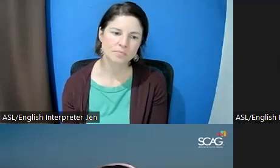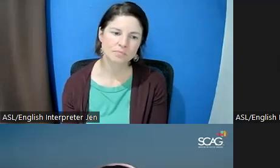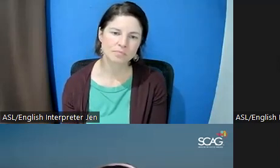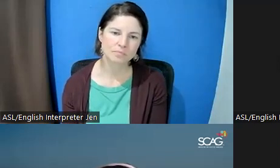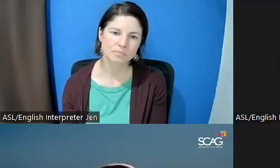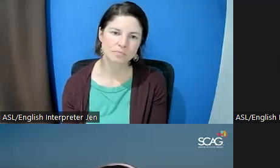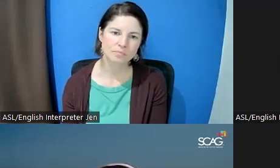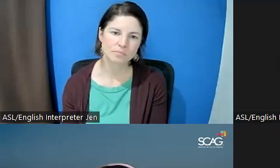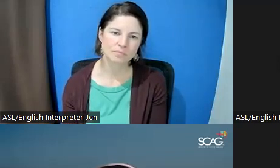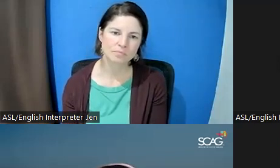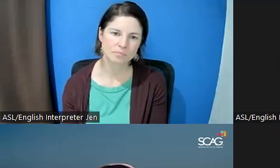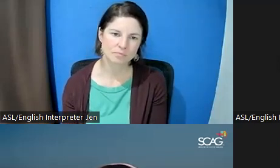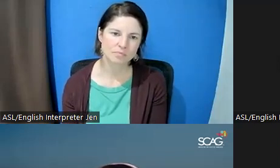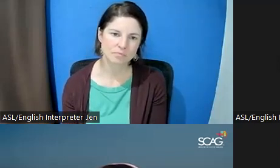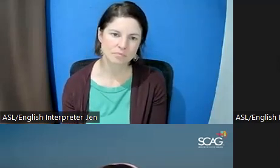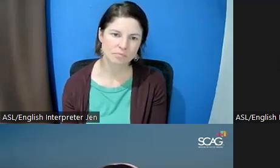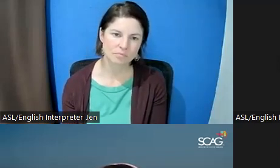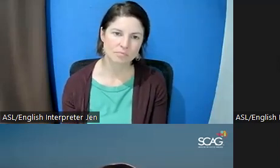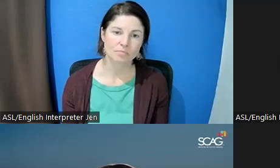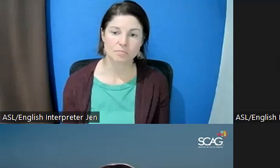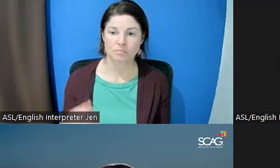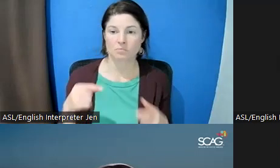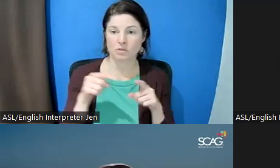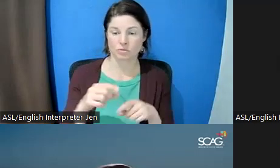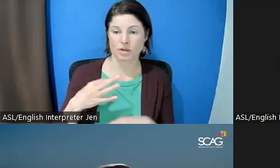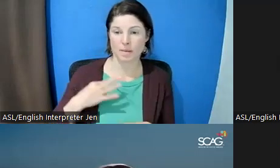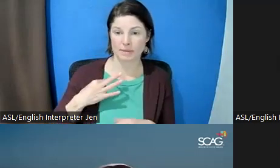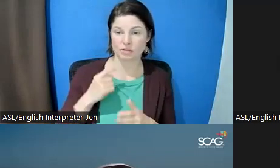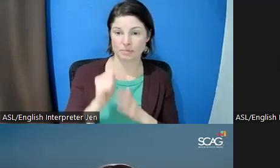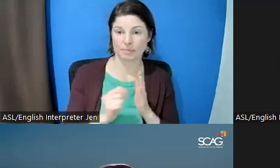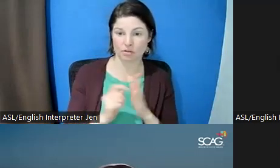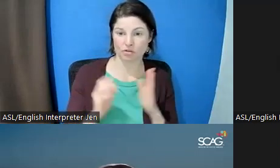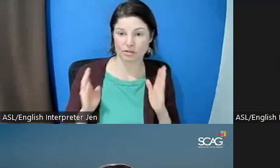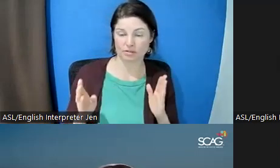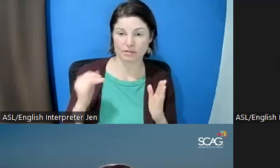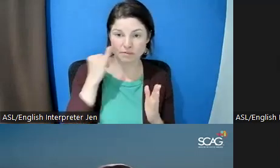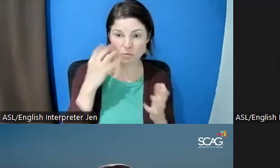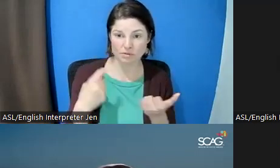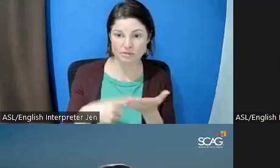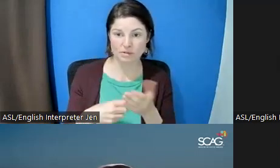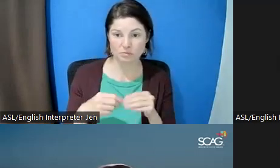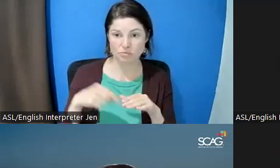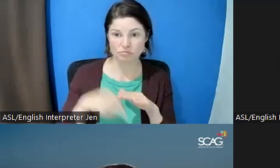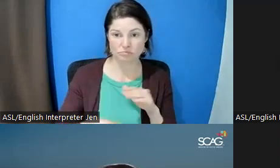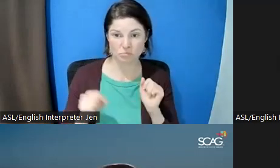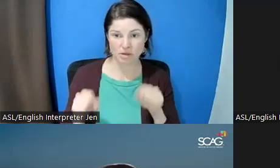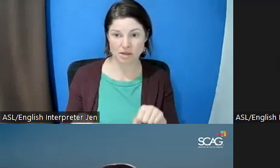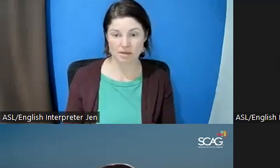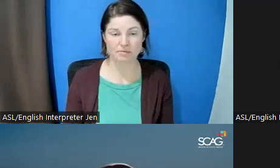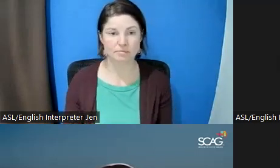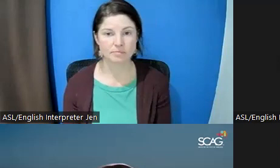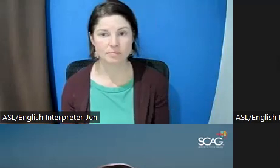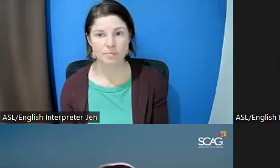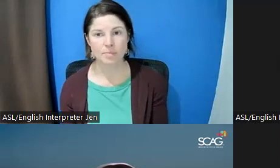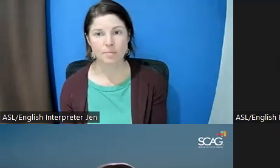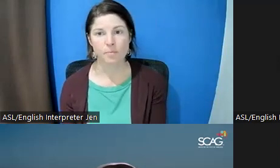period if you'd like to discuss that further. Thank you very much. Hey, Alina. Yeah, Andres, This please. is